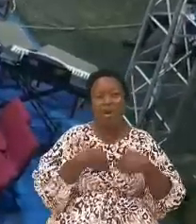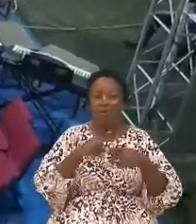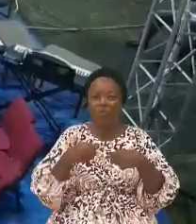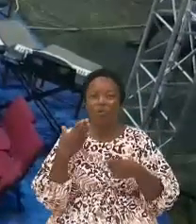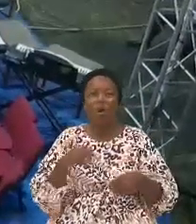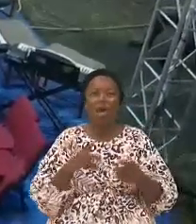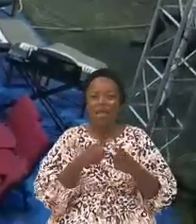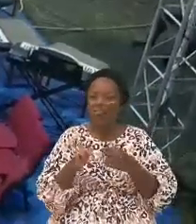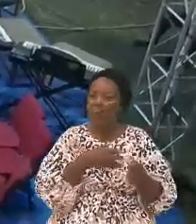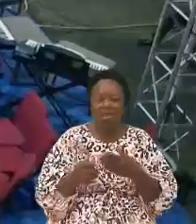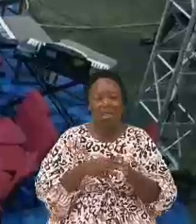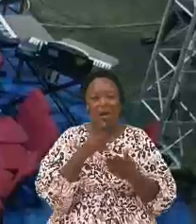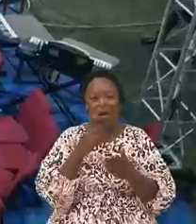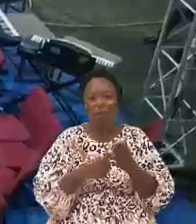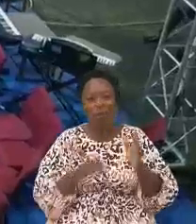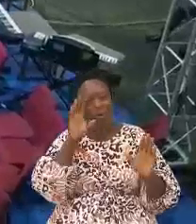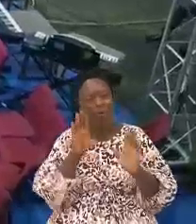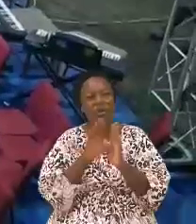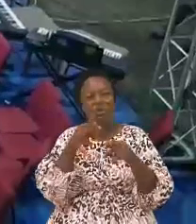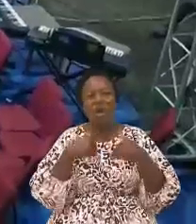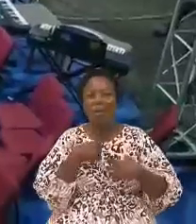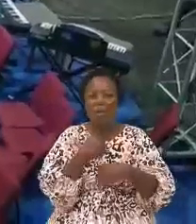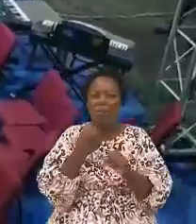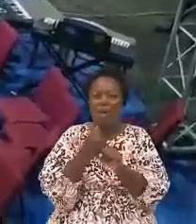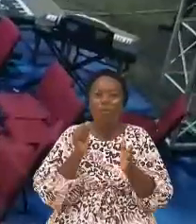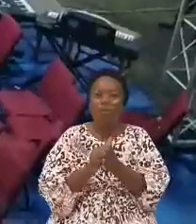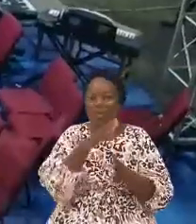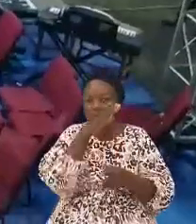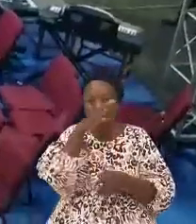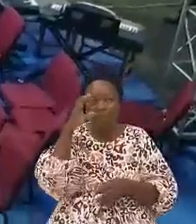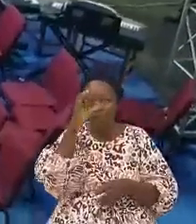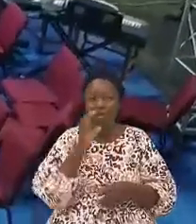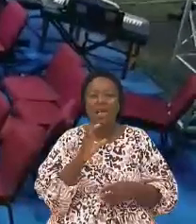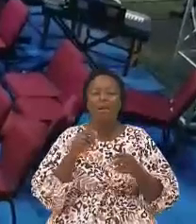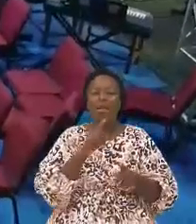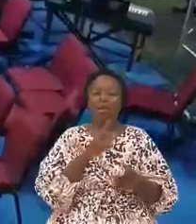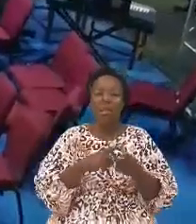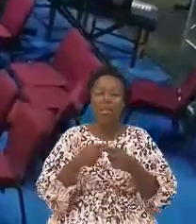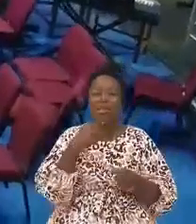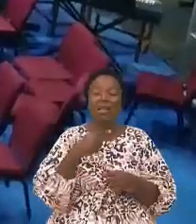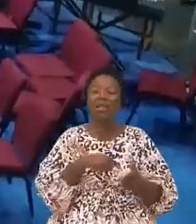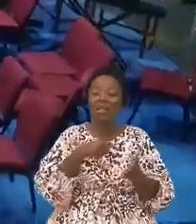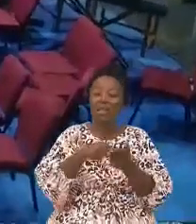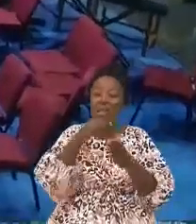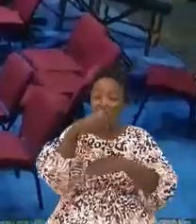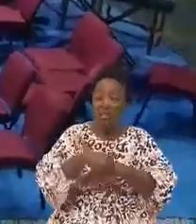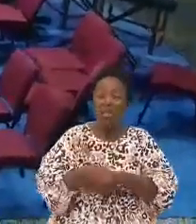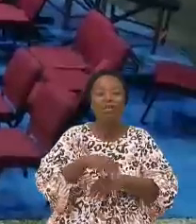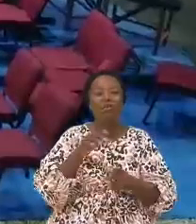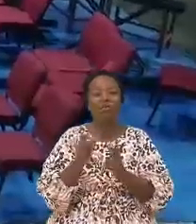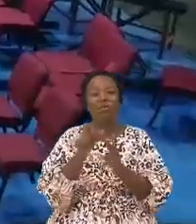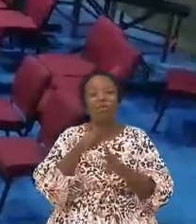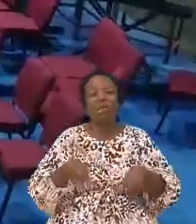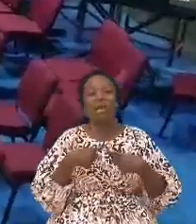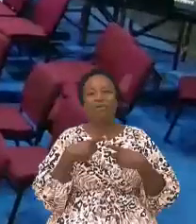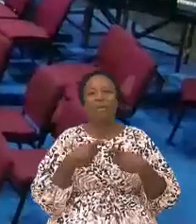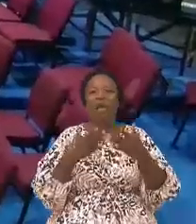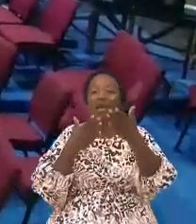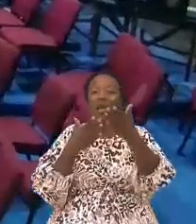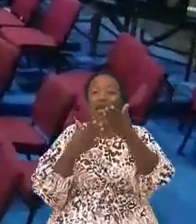no matter how deep you have gone, no matter what covenant you have made with occultism, he